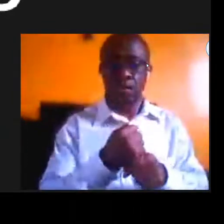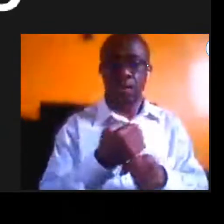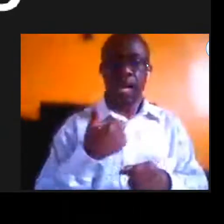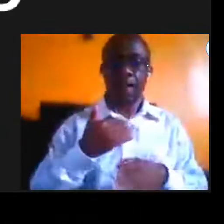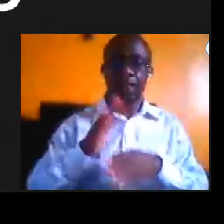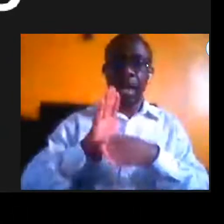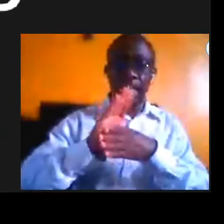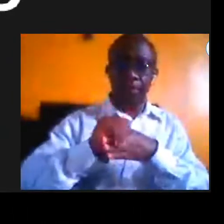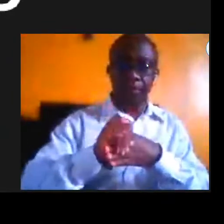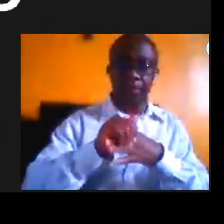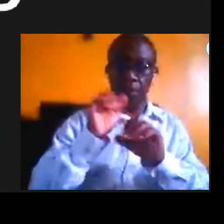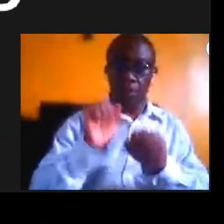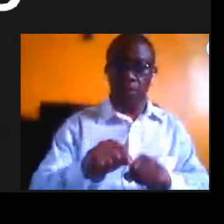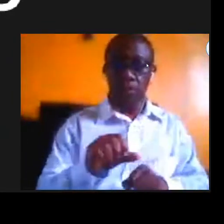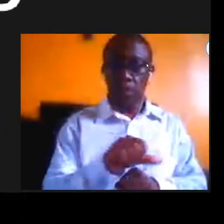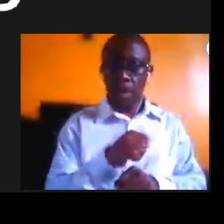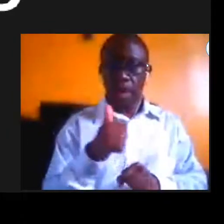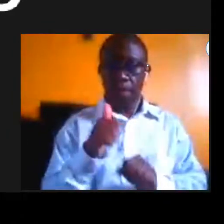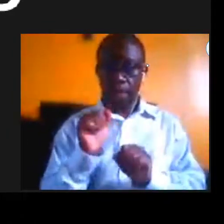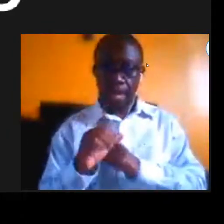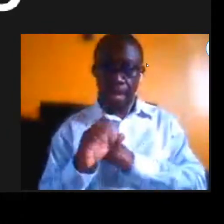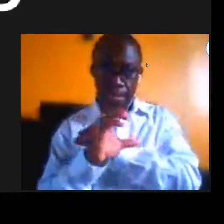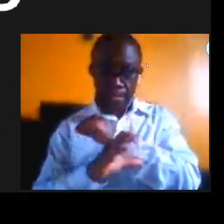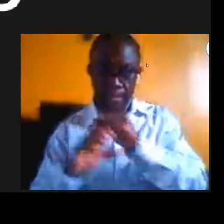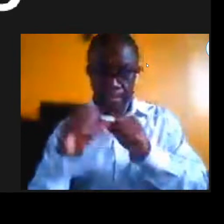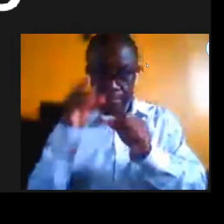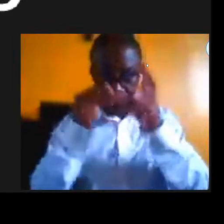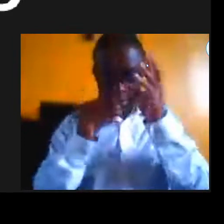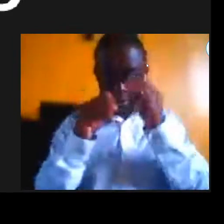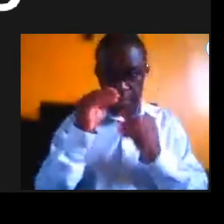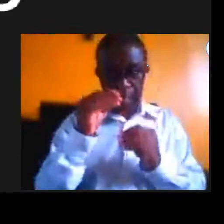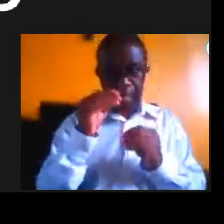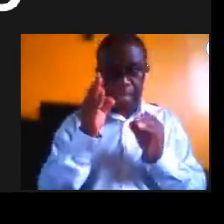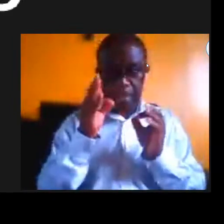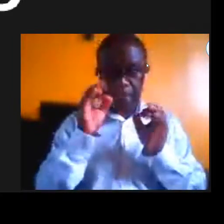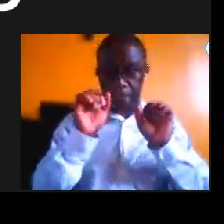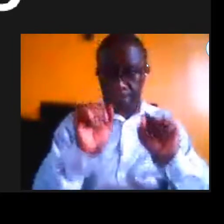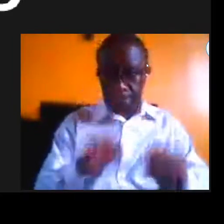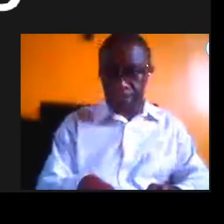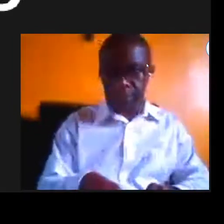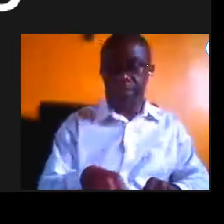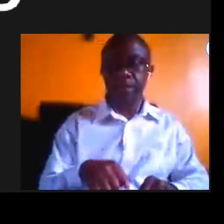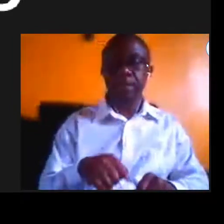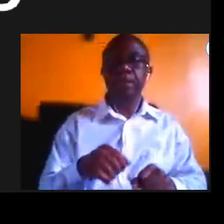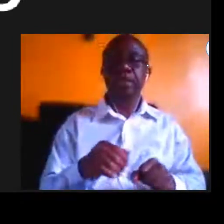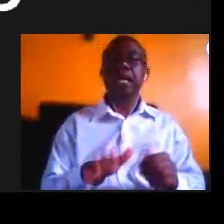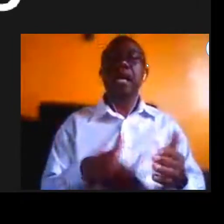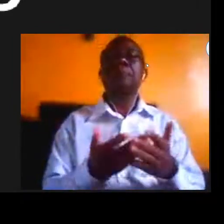other EAC countries? If so, how can one apply? Because there's no information or option about the